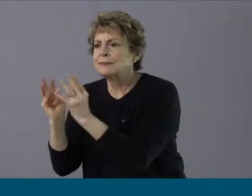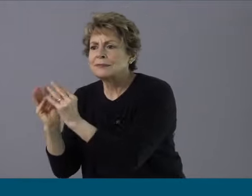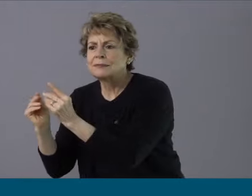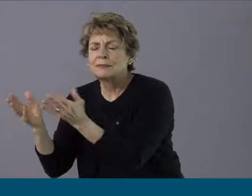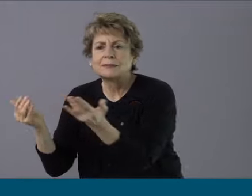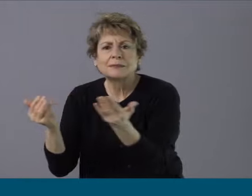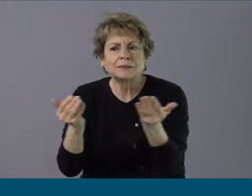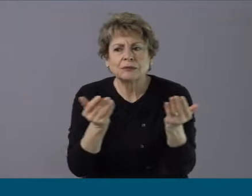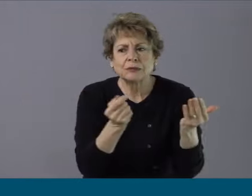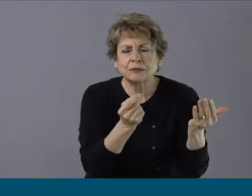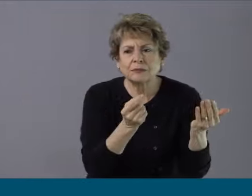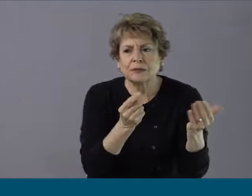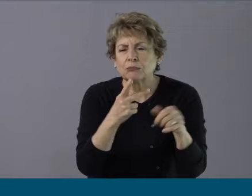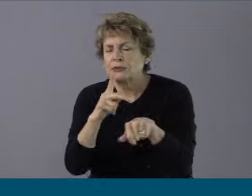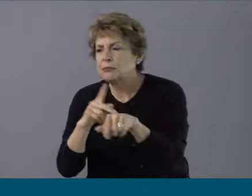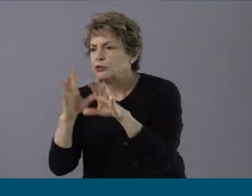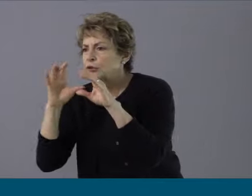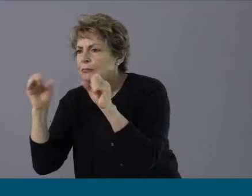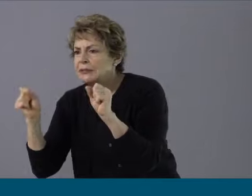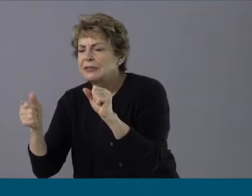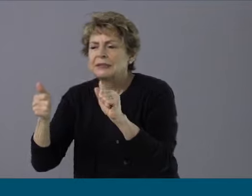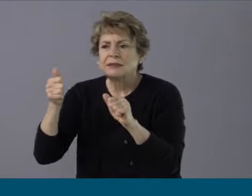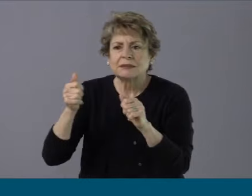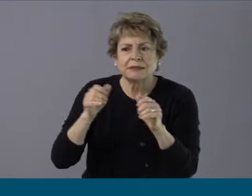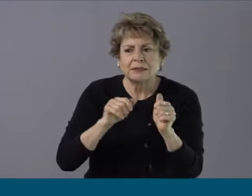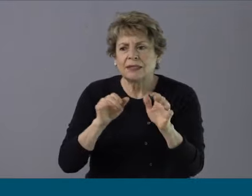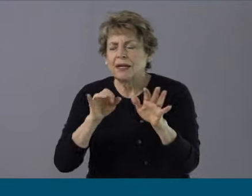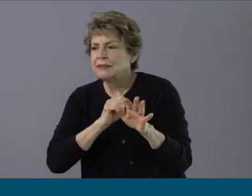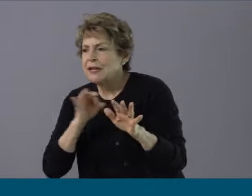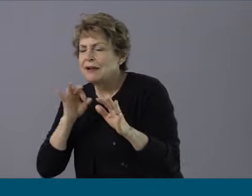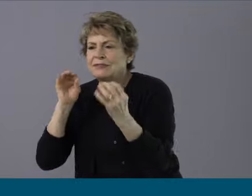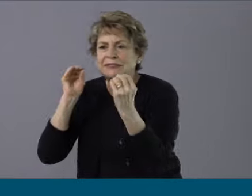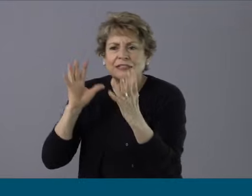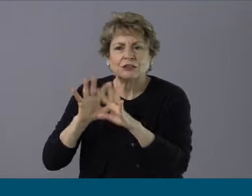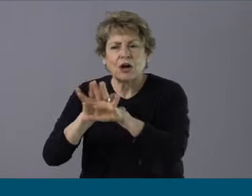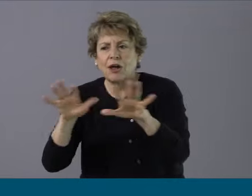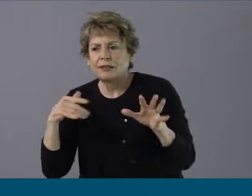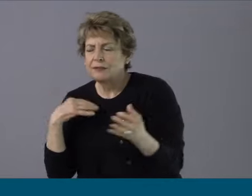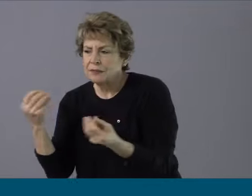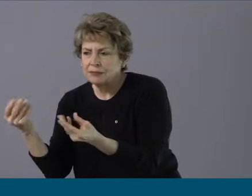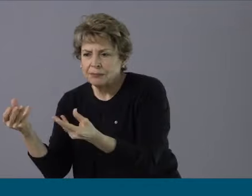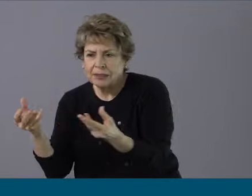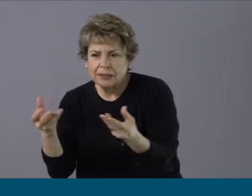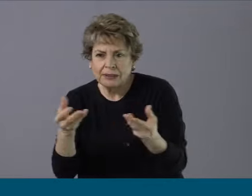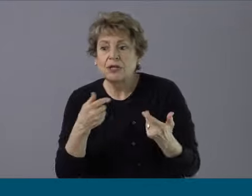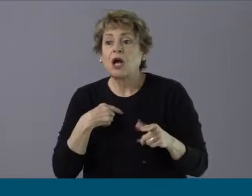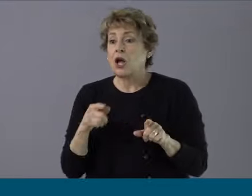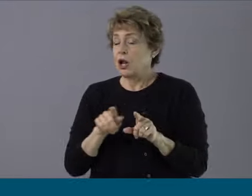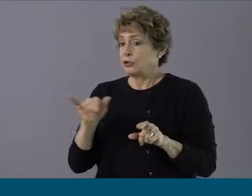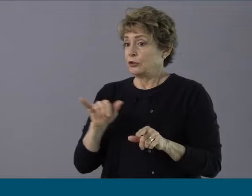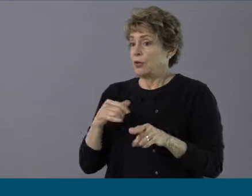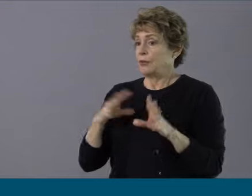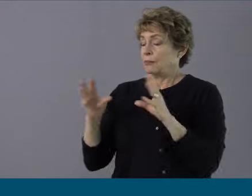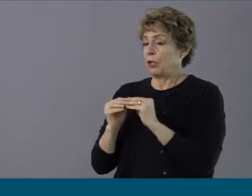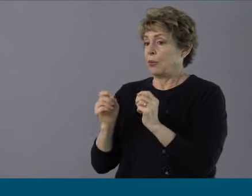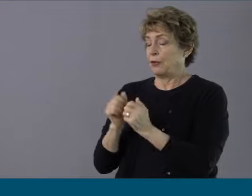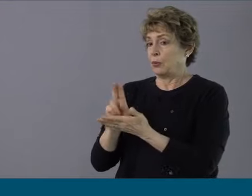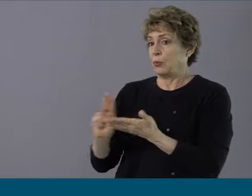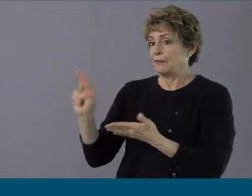of where we are, along with our fine public universities, visiting with Michael Crow, Dr. Michael Crow,